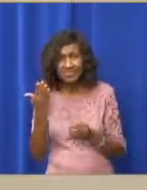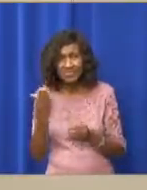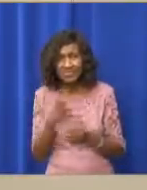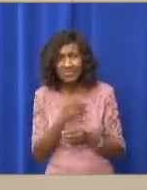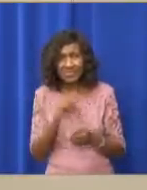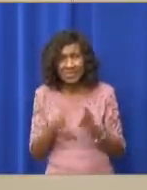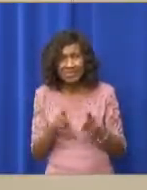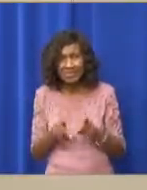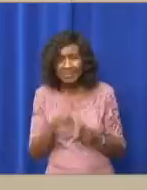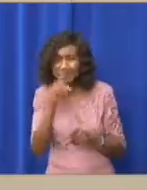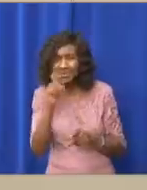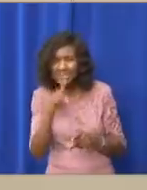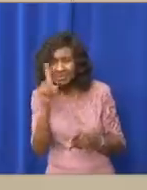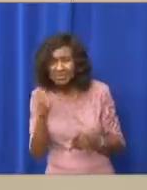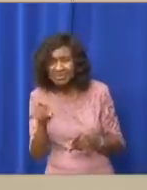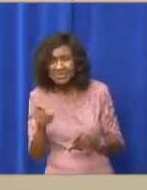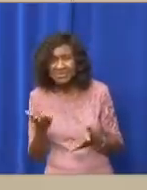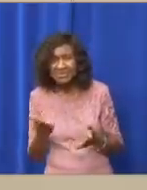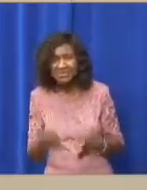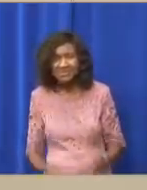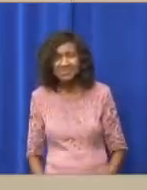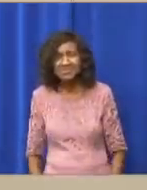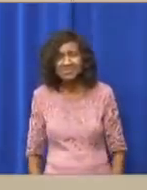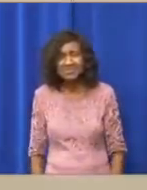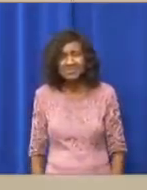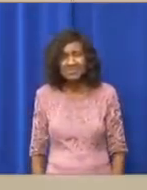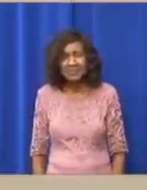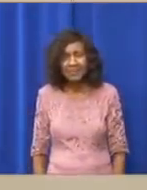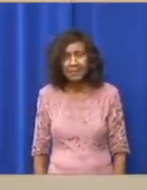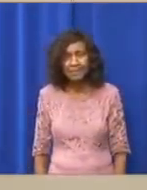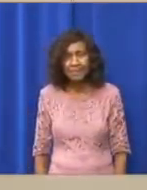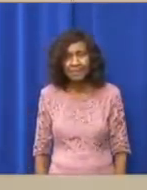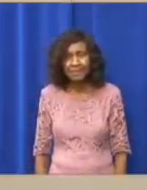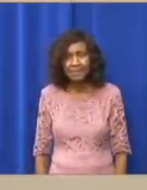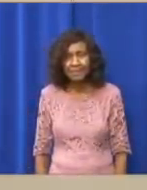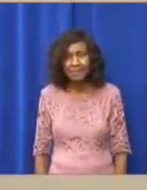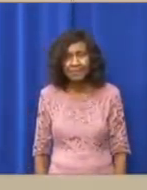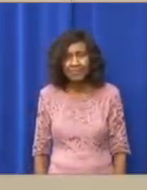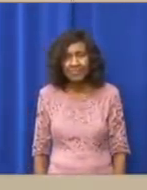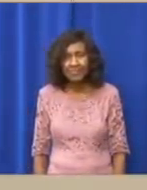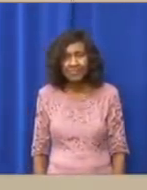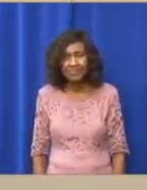people are questioning me about because it might limit the number of other questions that I get.